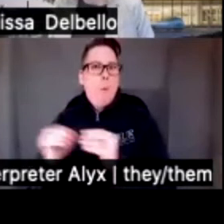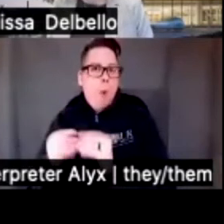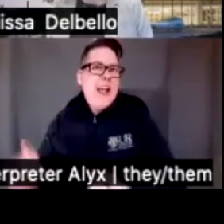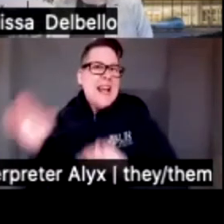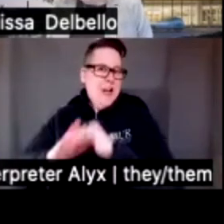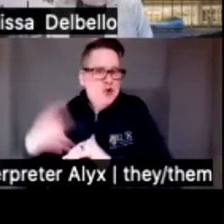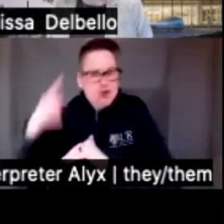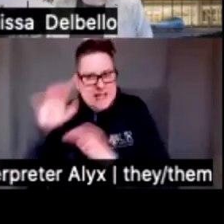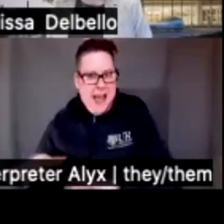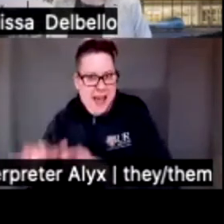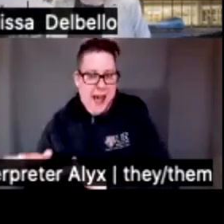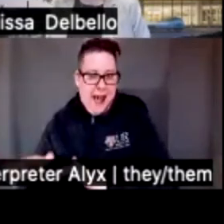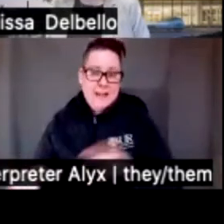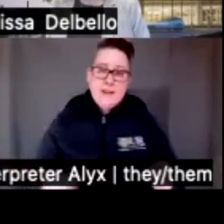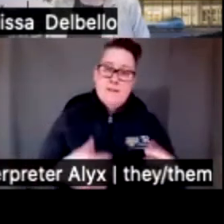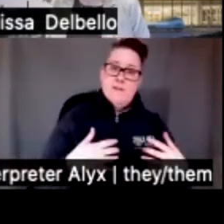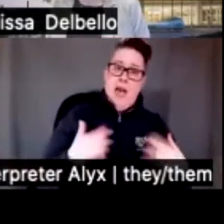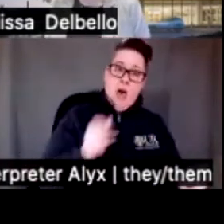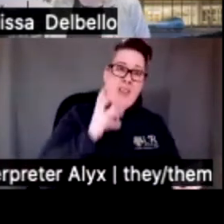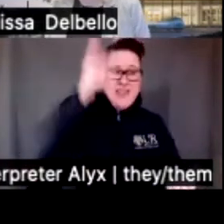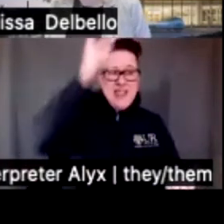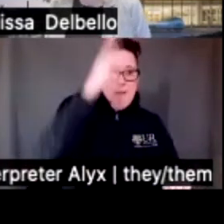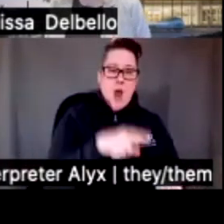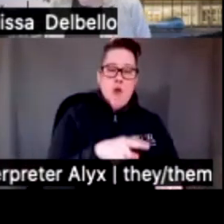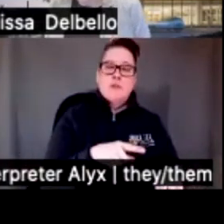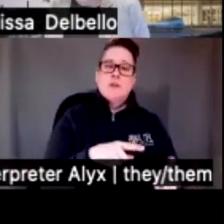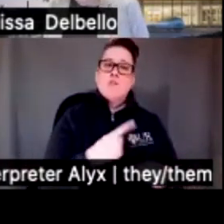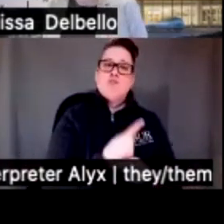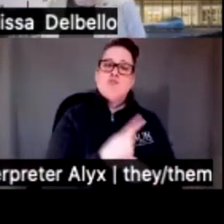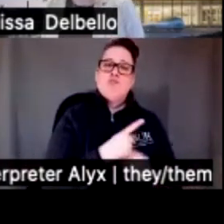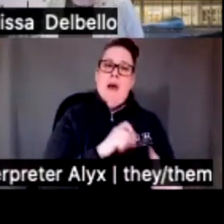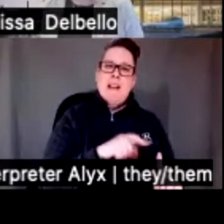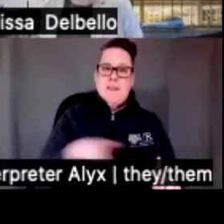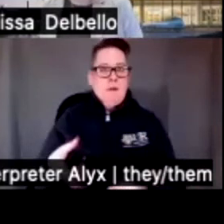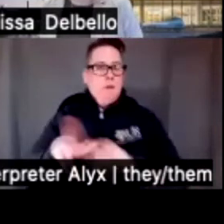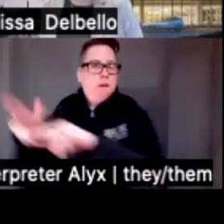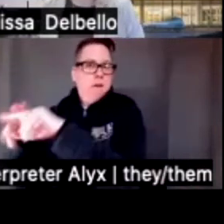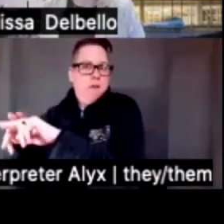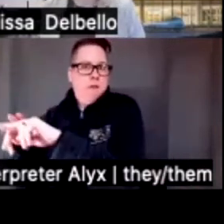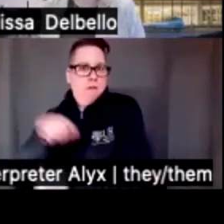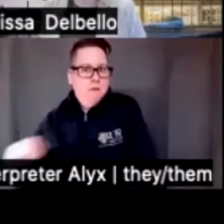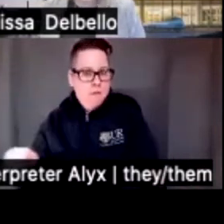activation compared to healthy controls. In contrast, when you start looking at